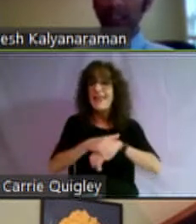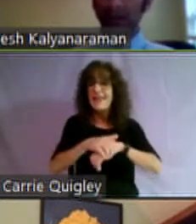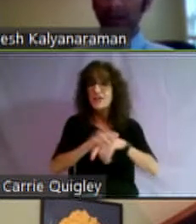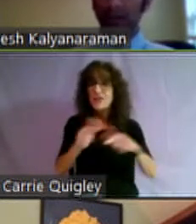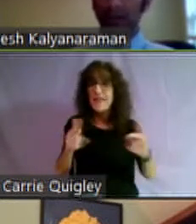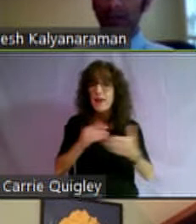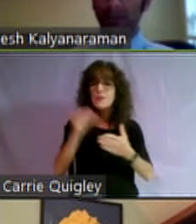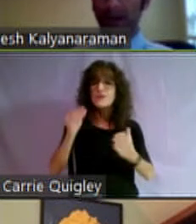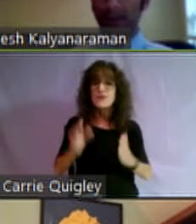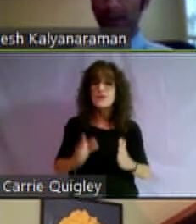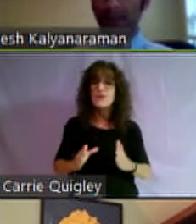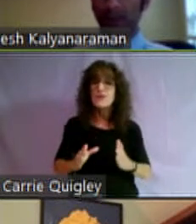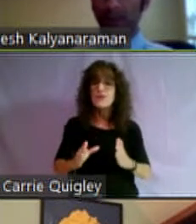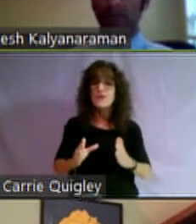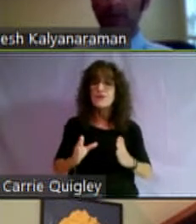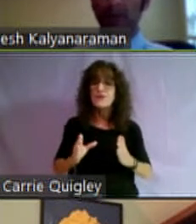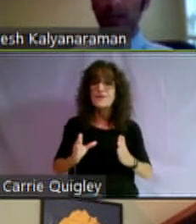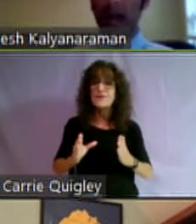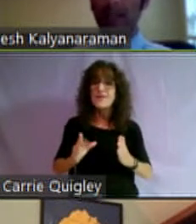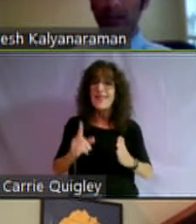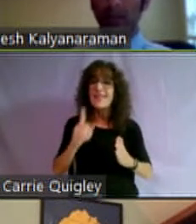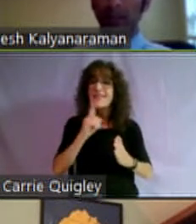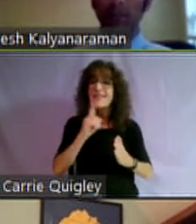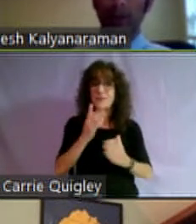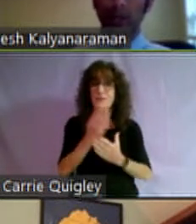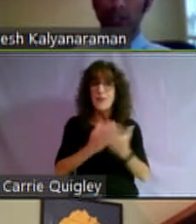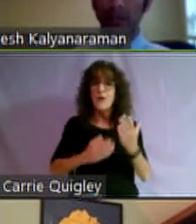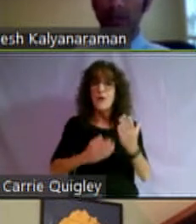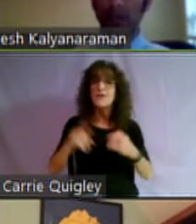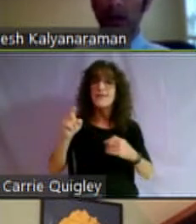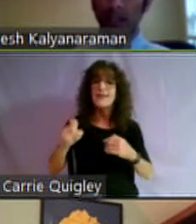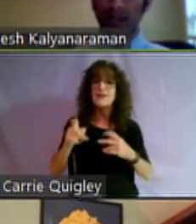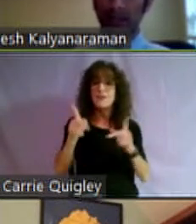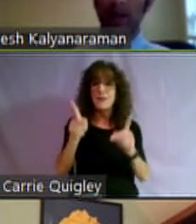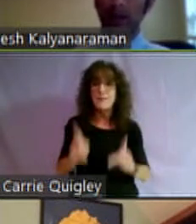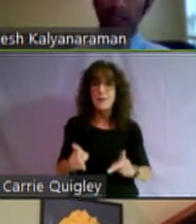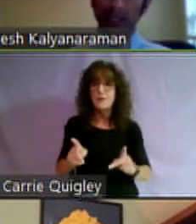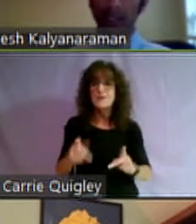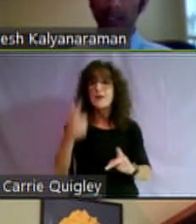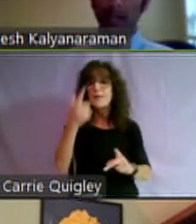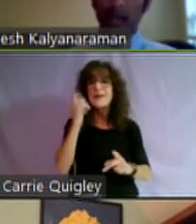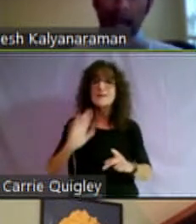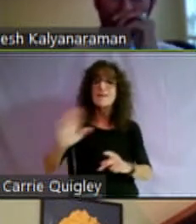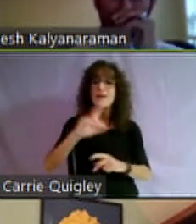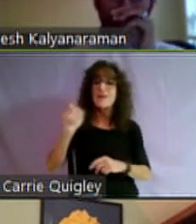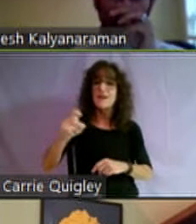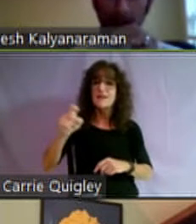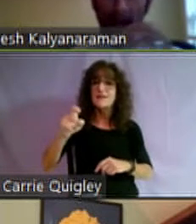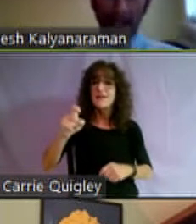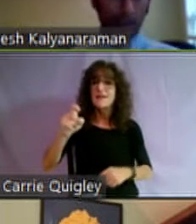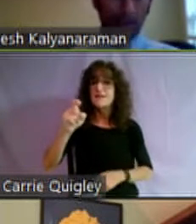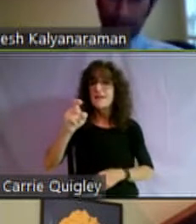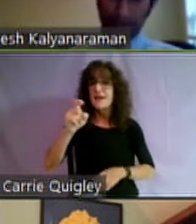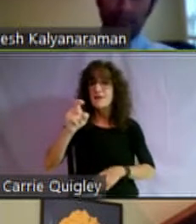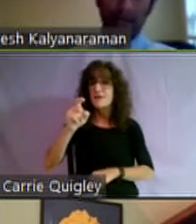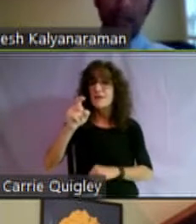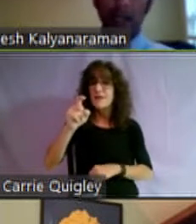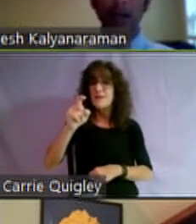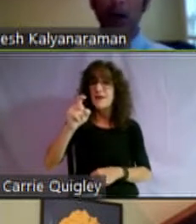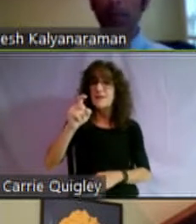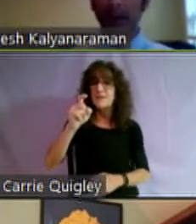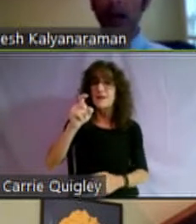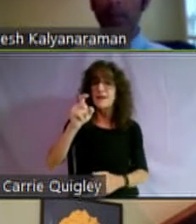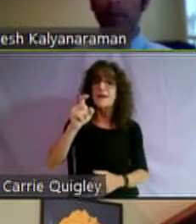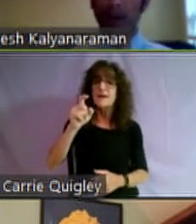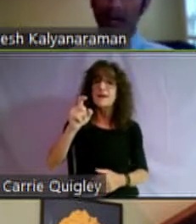there's really for them, there's a component that has to be in person because of their needs, and that's they